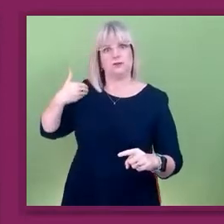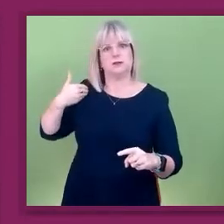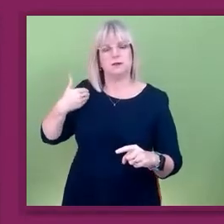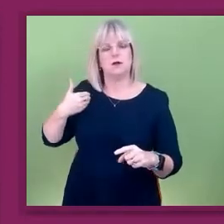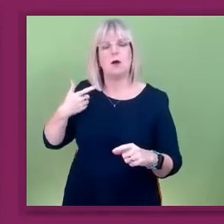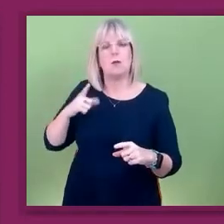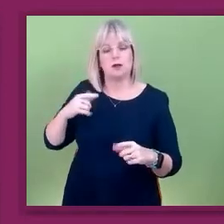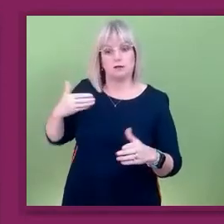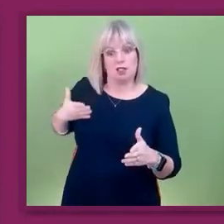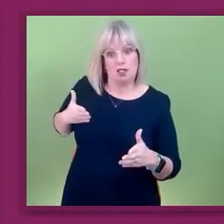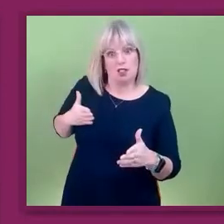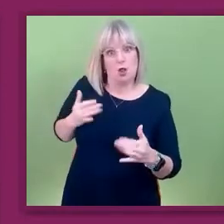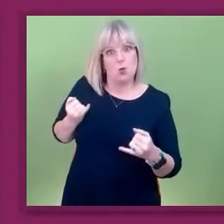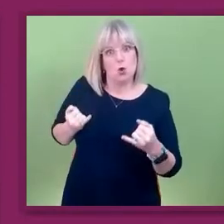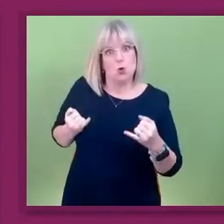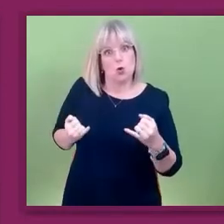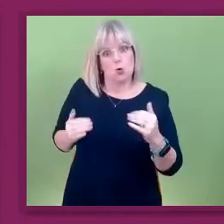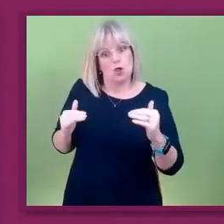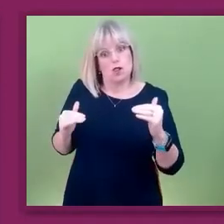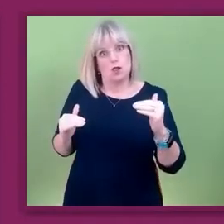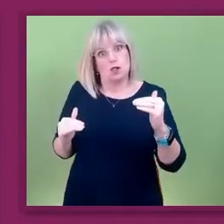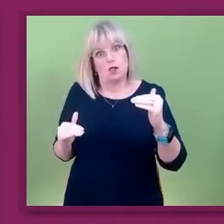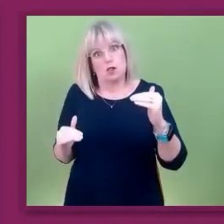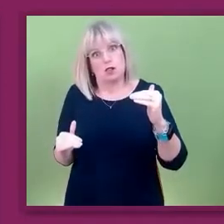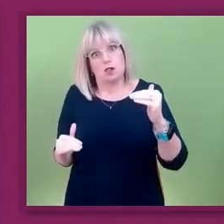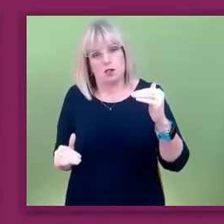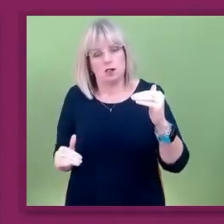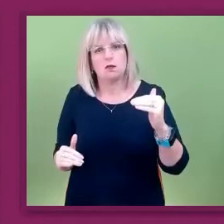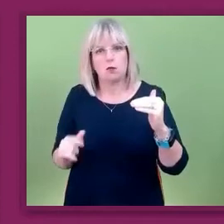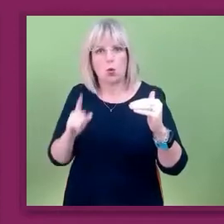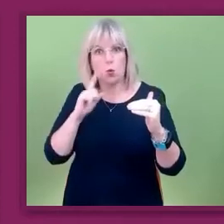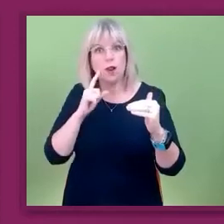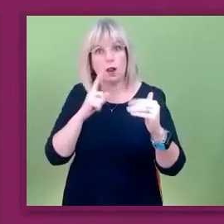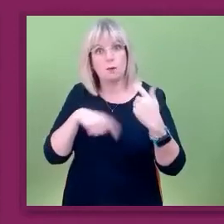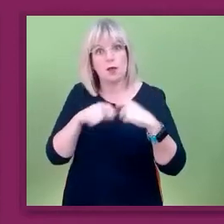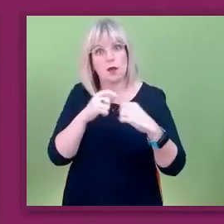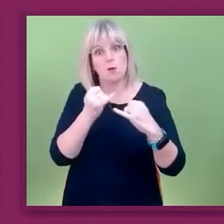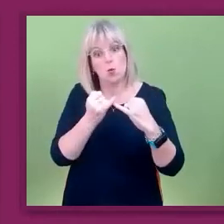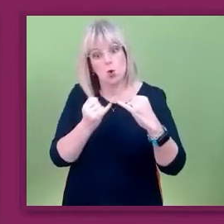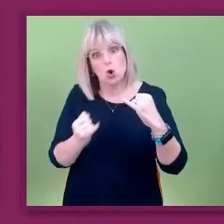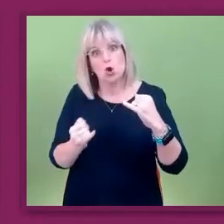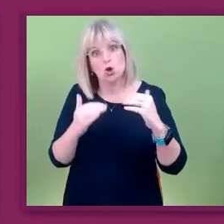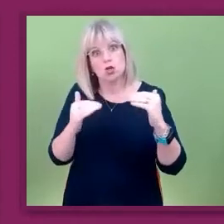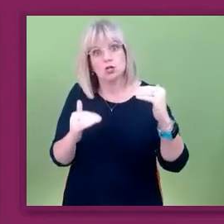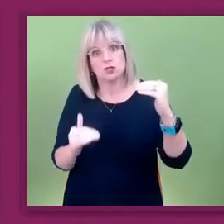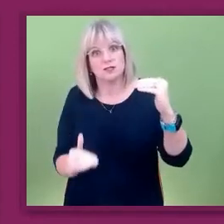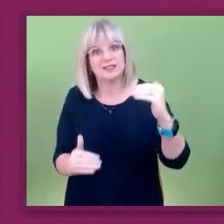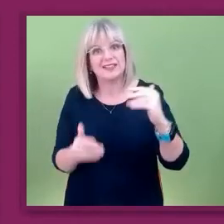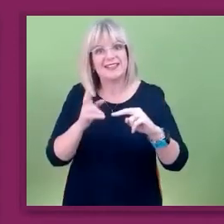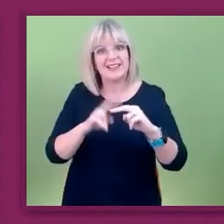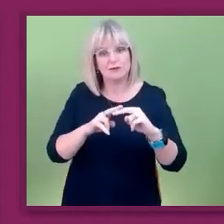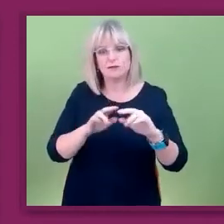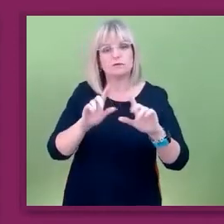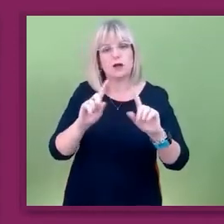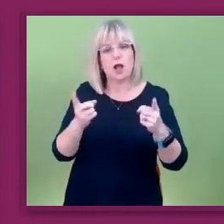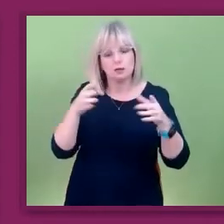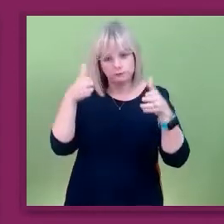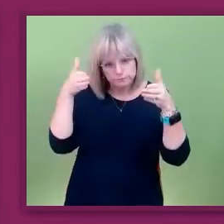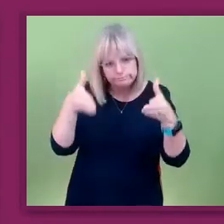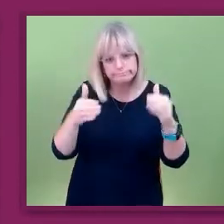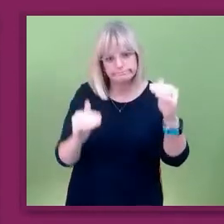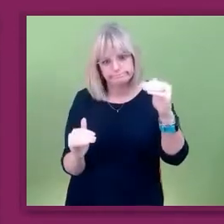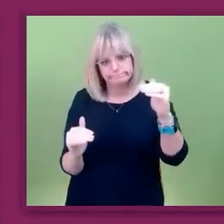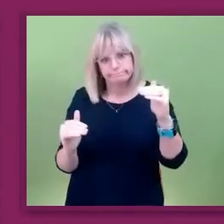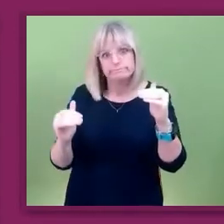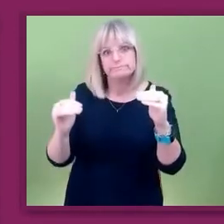which will continue if we do not have a specific focus on ways to try to reduce those inequalities. And having